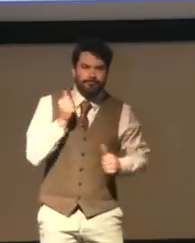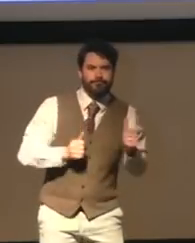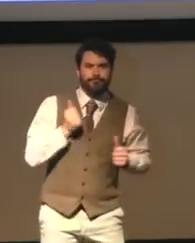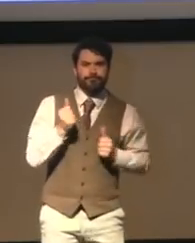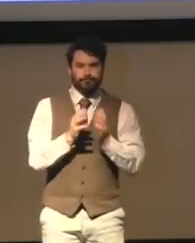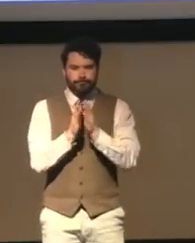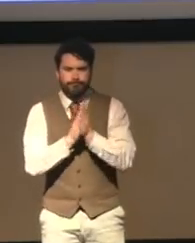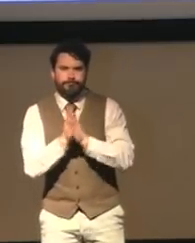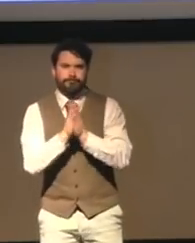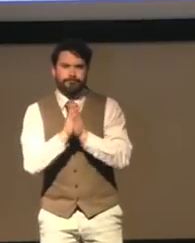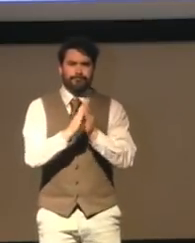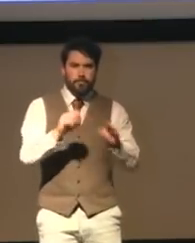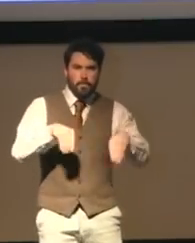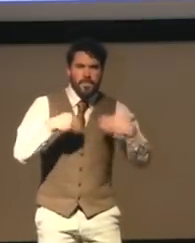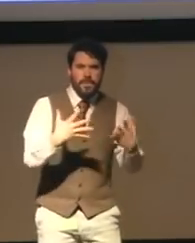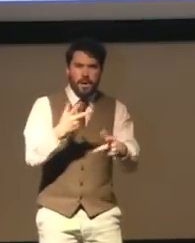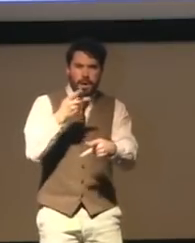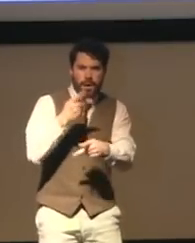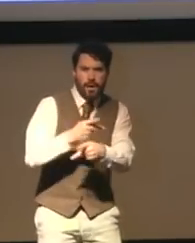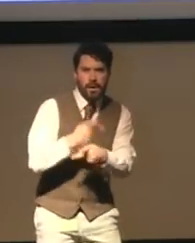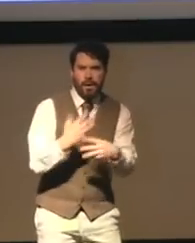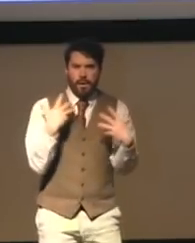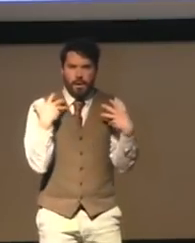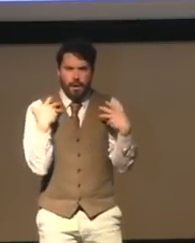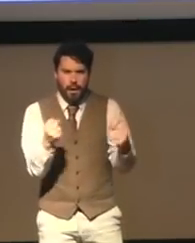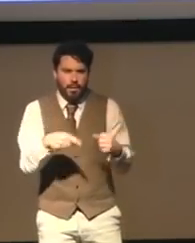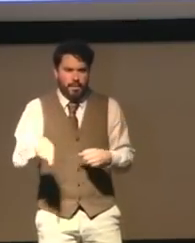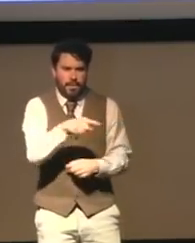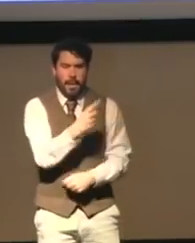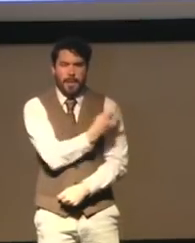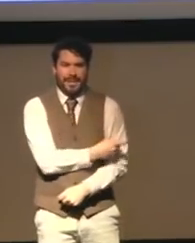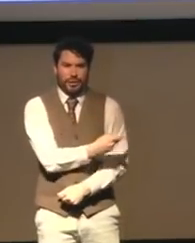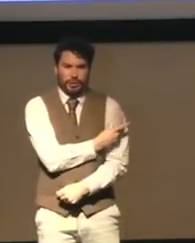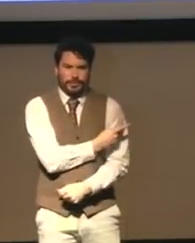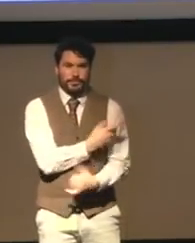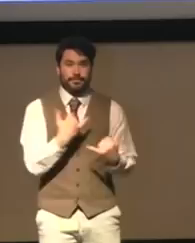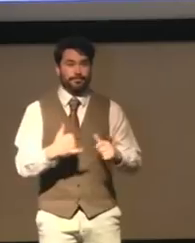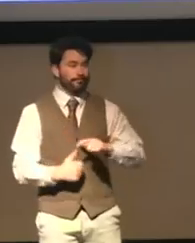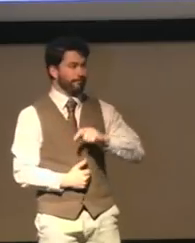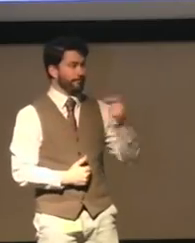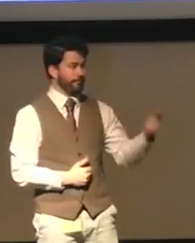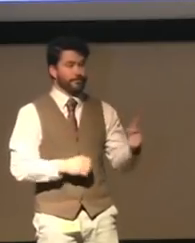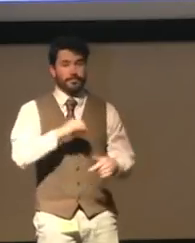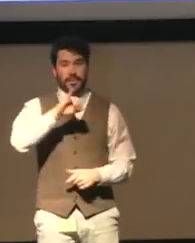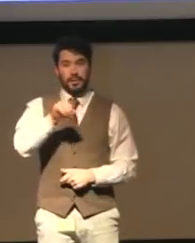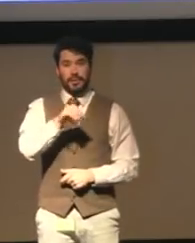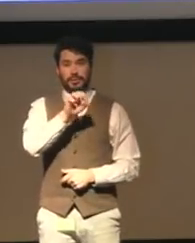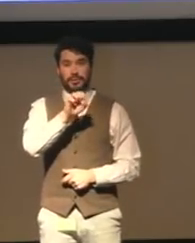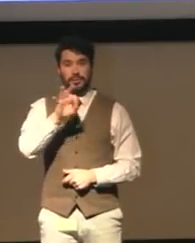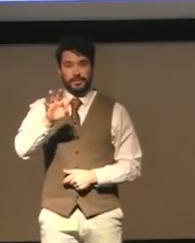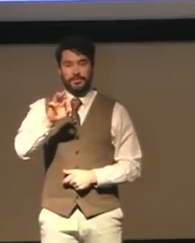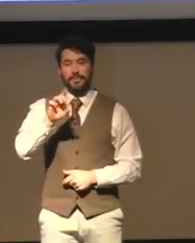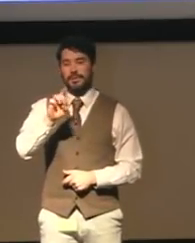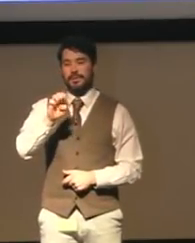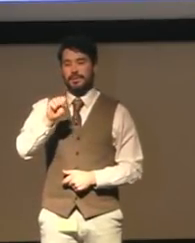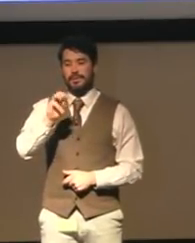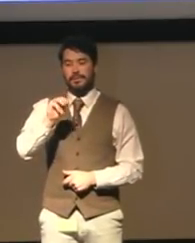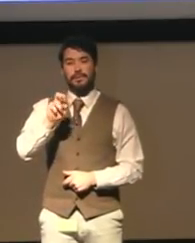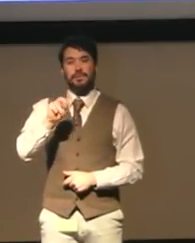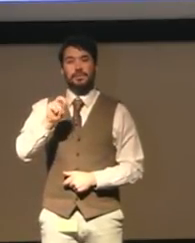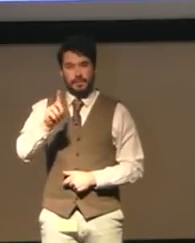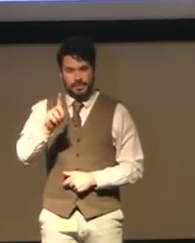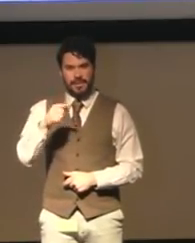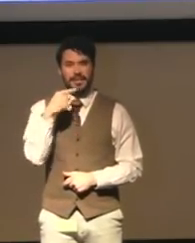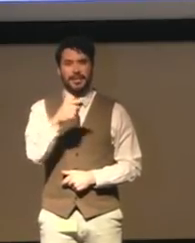care that can be provided anywhere for our patients. Now I'll turn it over to Jeff Desmond, who will provide an update on our census and clinical